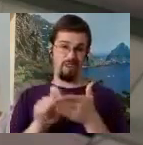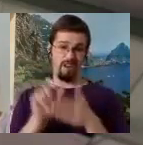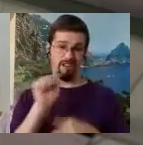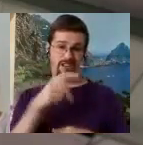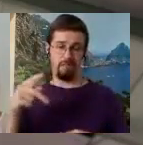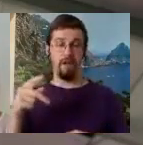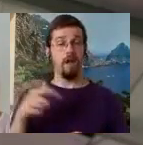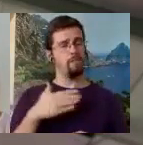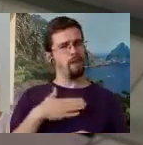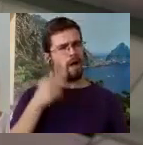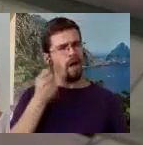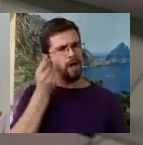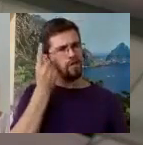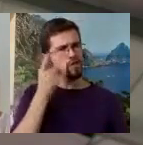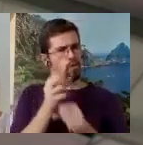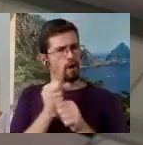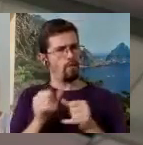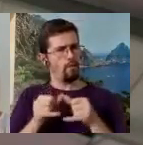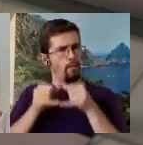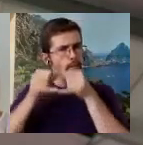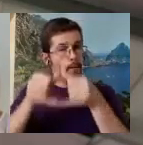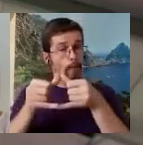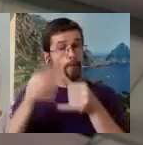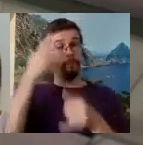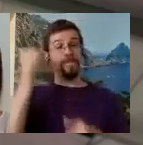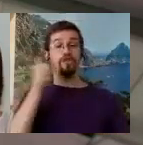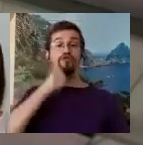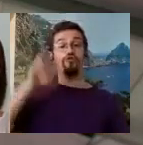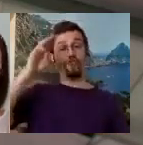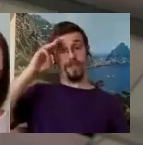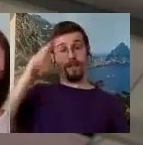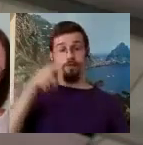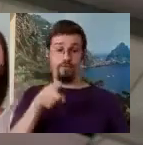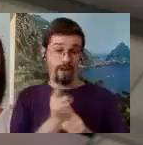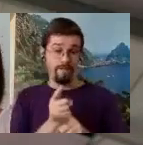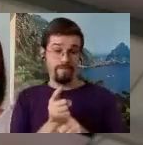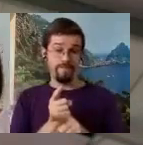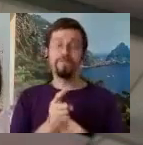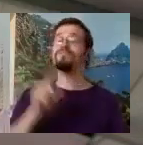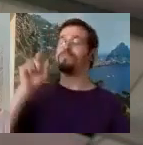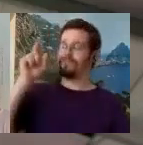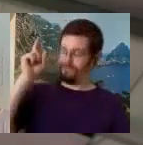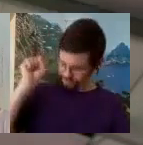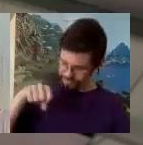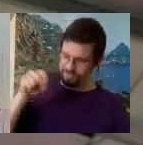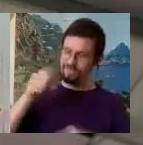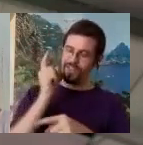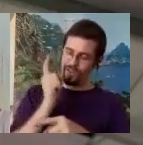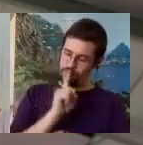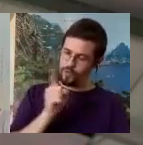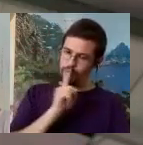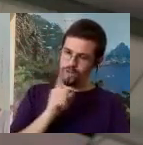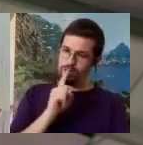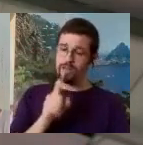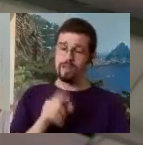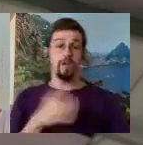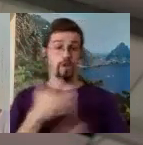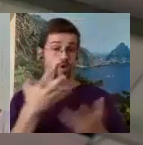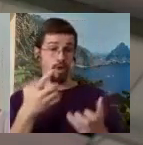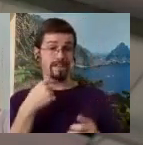I hope you can hear me. I think this was a beautiful talk to explain how much it meant to you to share the SignWriting app with